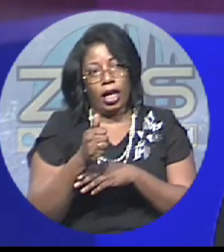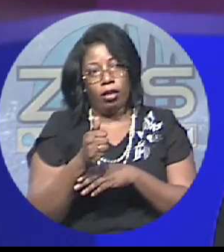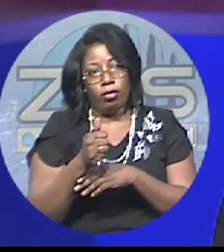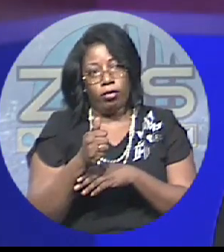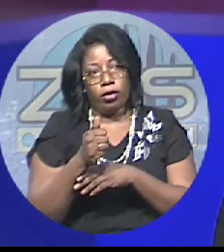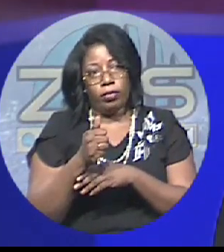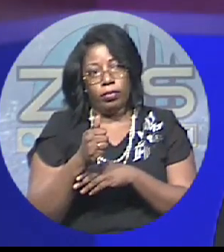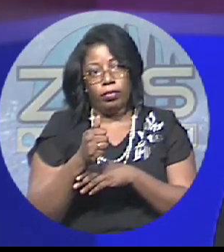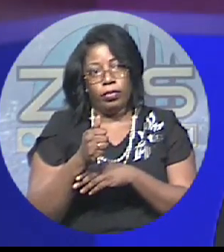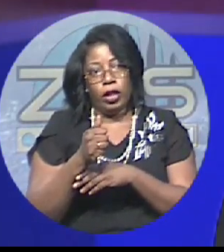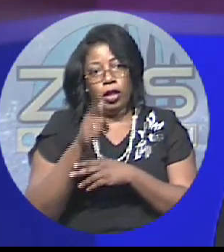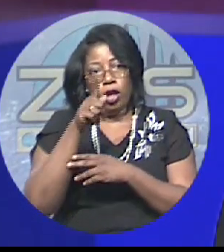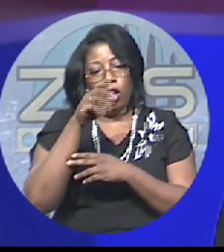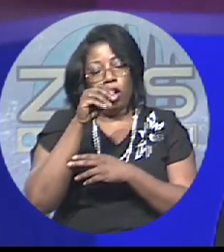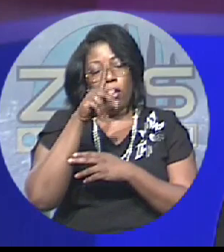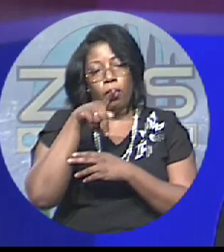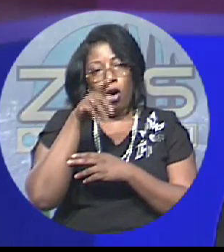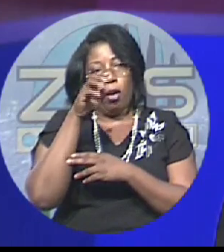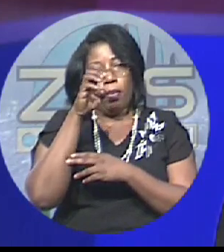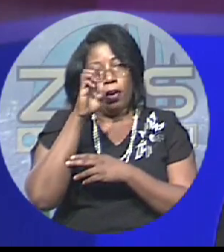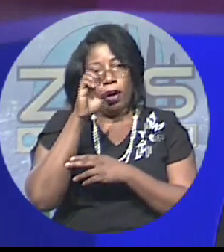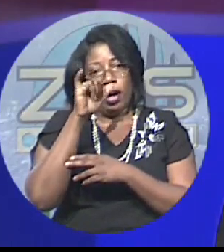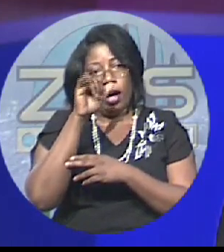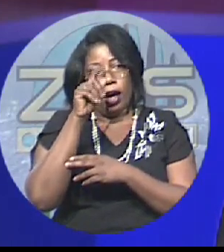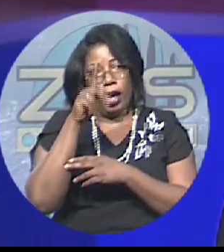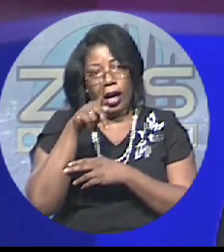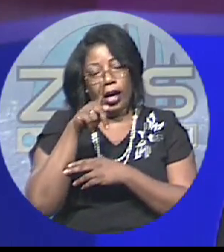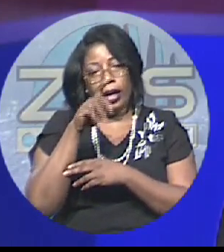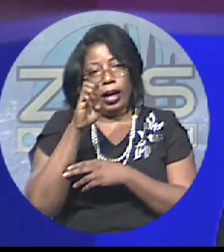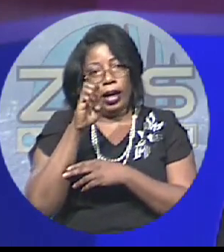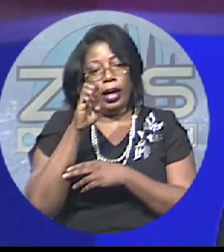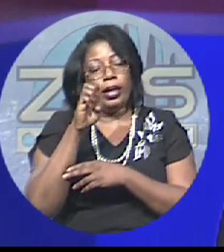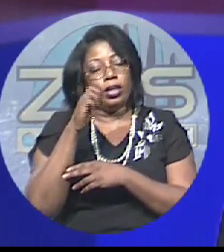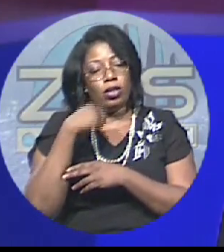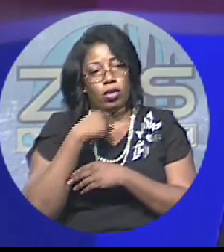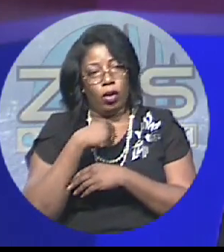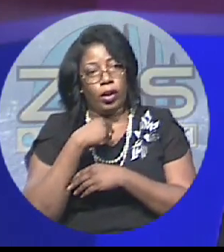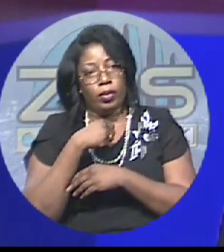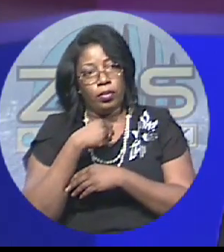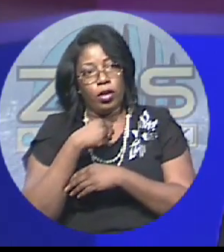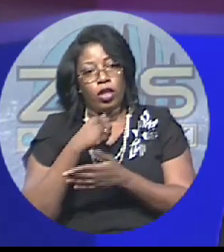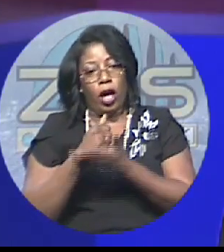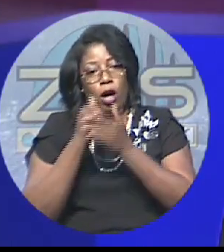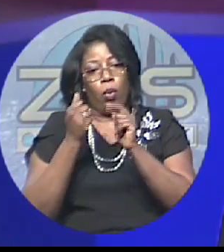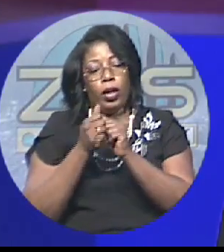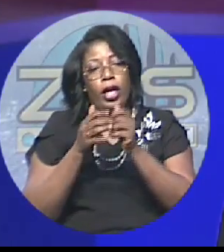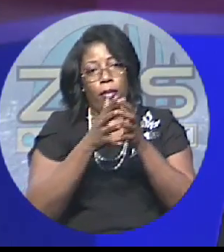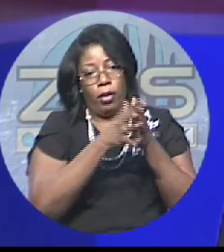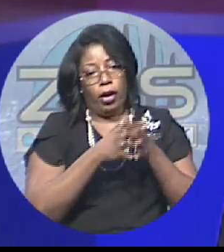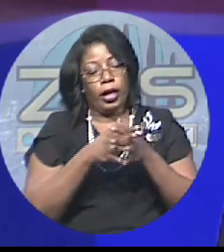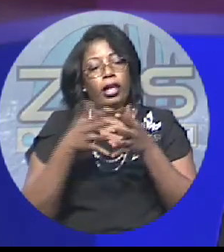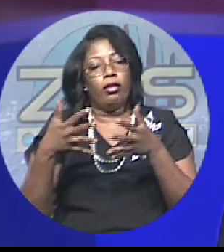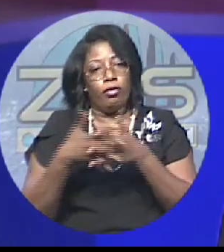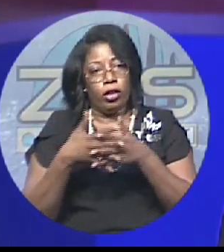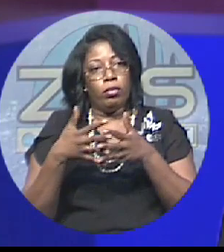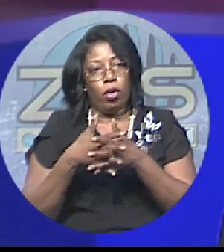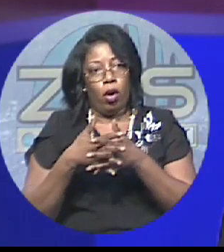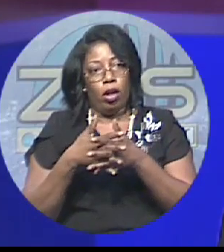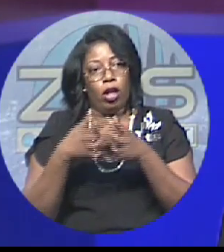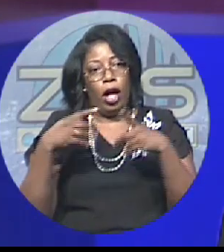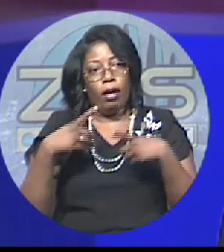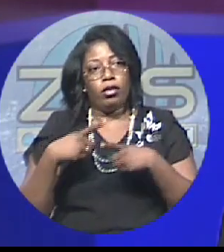of the Popeyes Bahamas Bowl also doing their part to assist with the growth of American football here in the Bahamas with the donation of